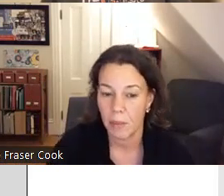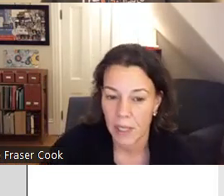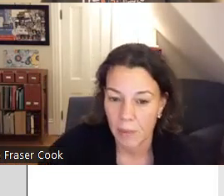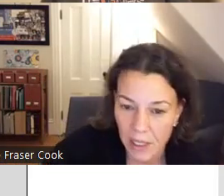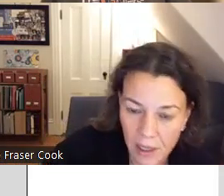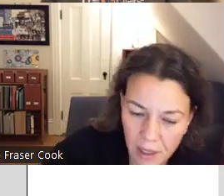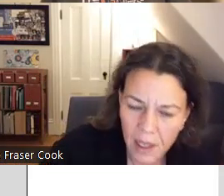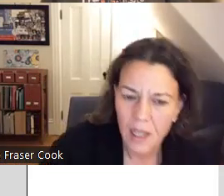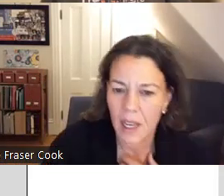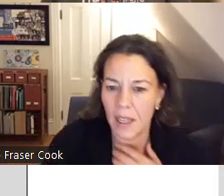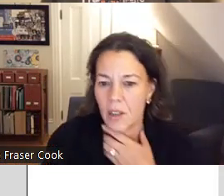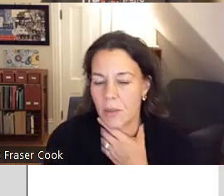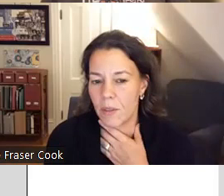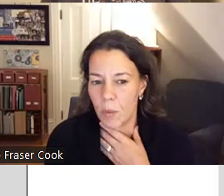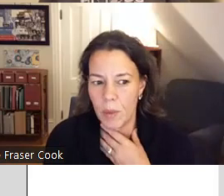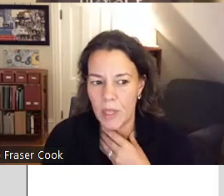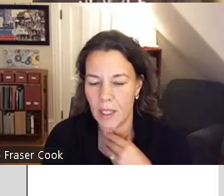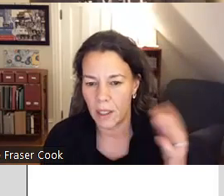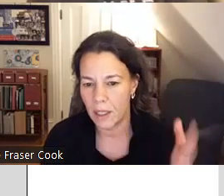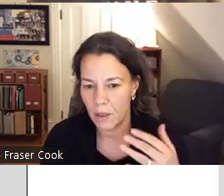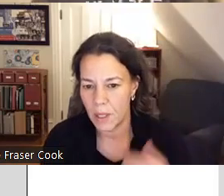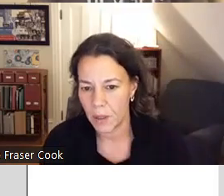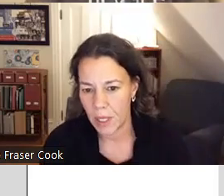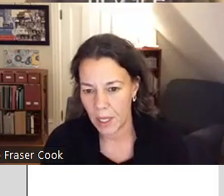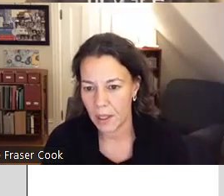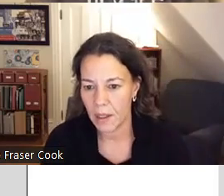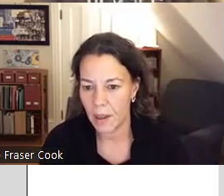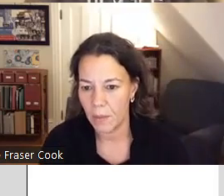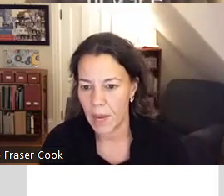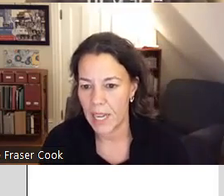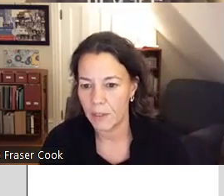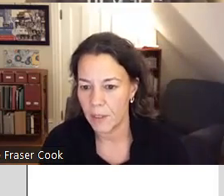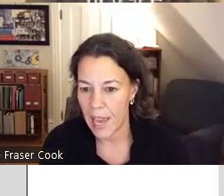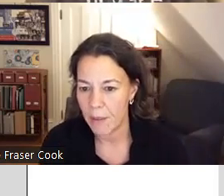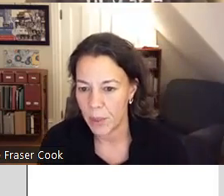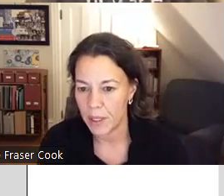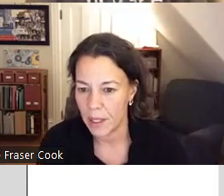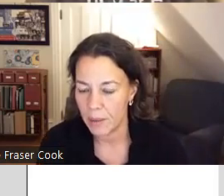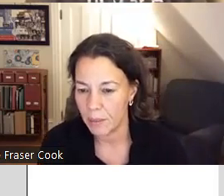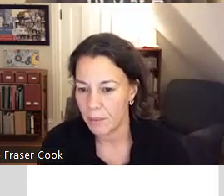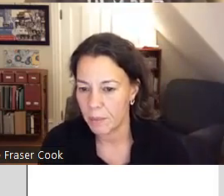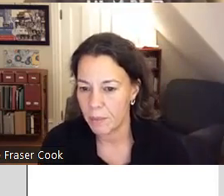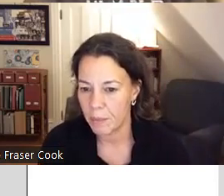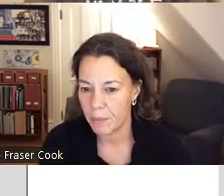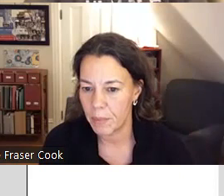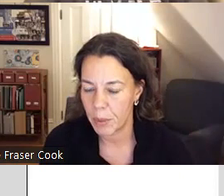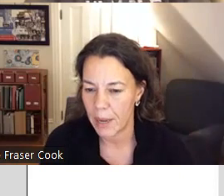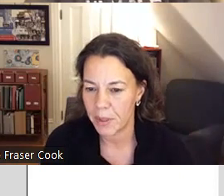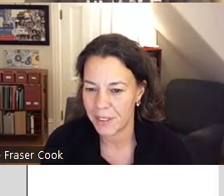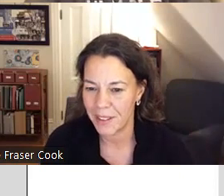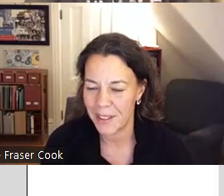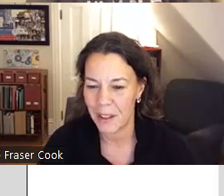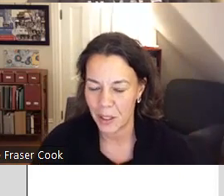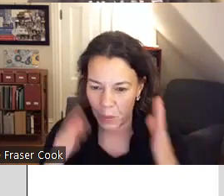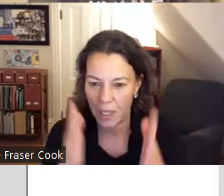have subcommittee meetings and pour nous faire in tout terms of travail ça open meeting mon law, seul I know coup we have to be mindful et of that, but nous devons tenir compte